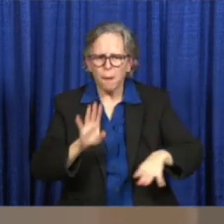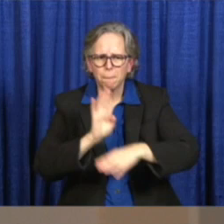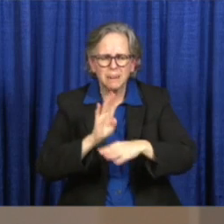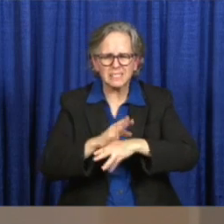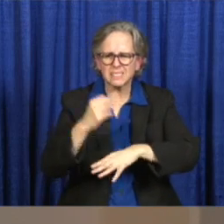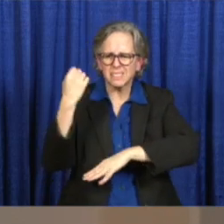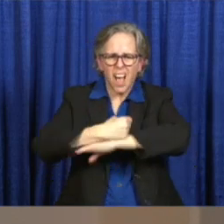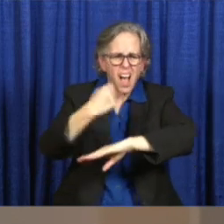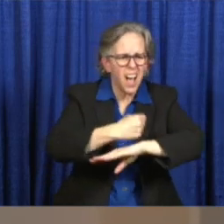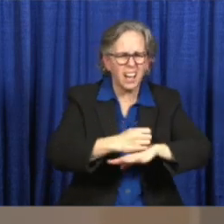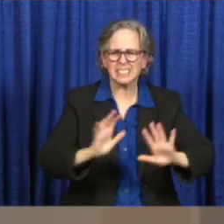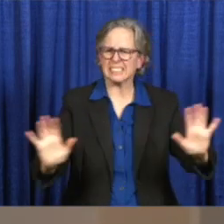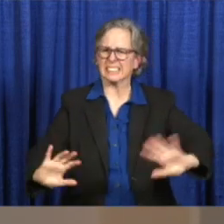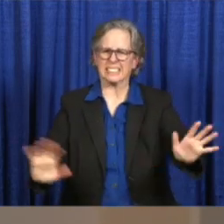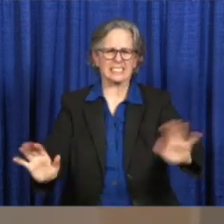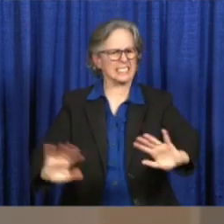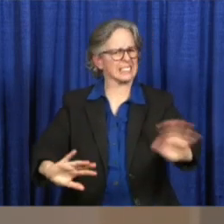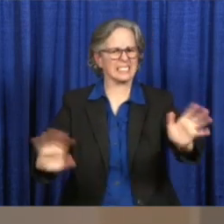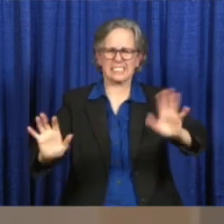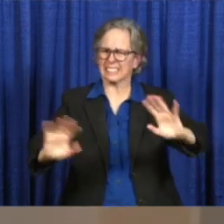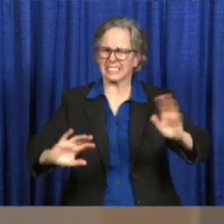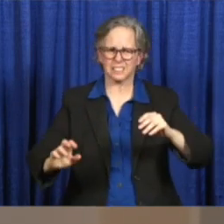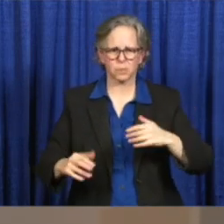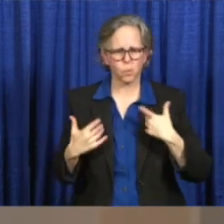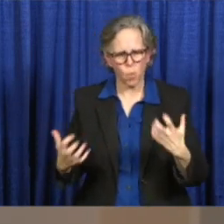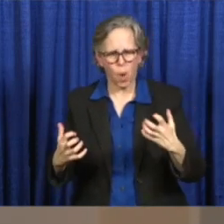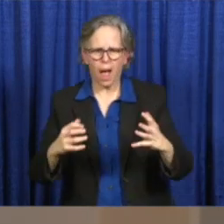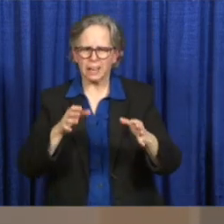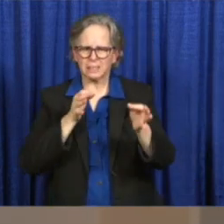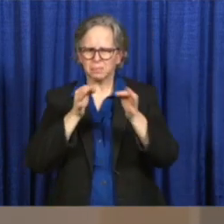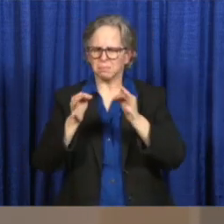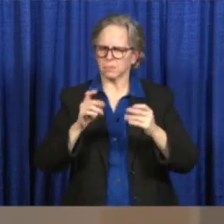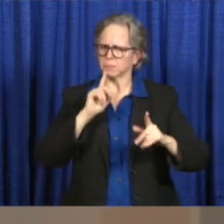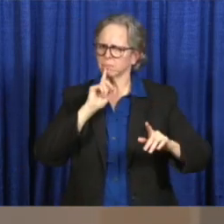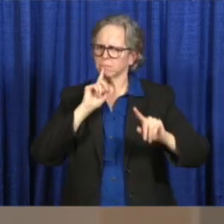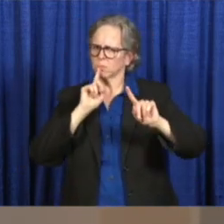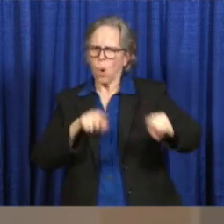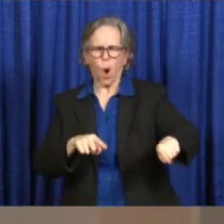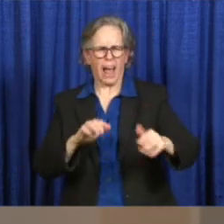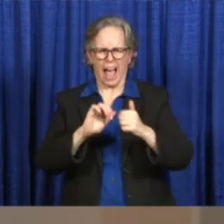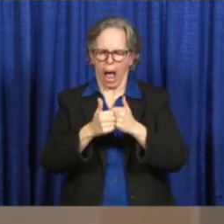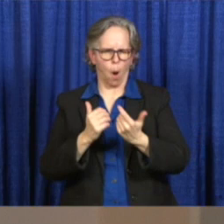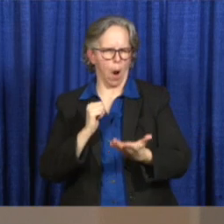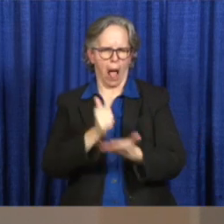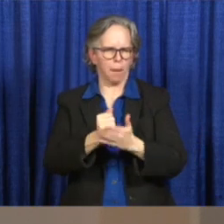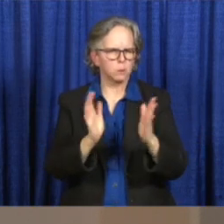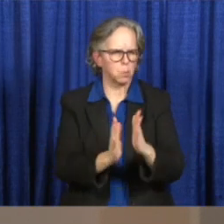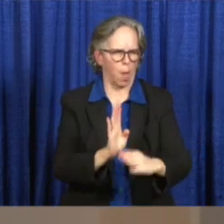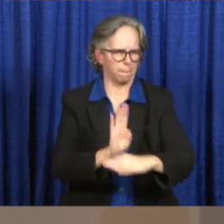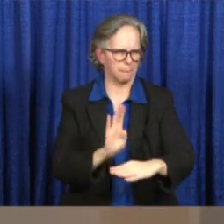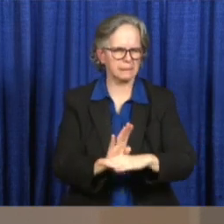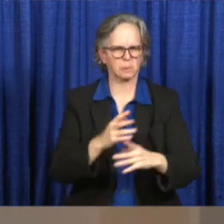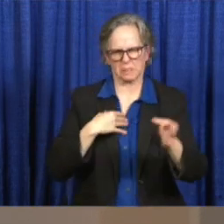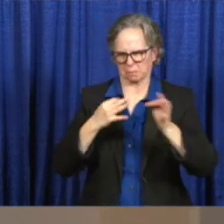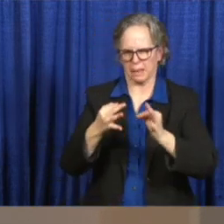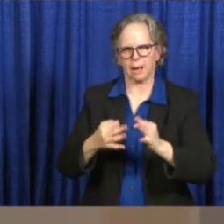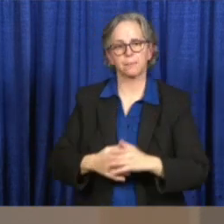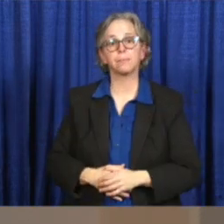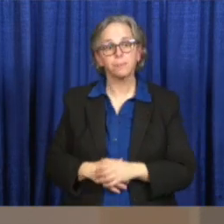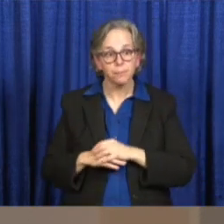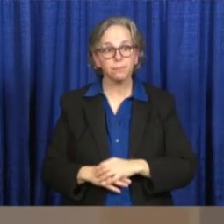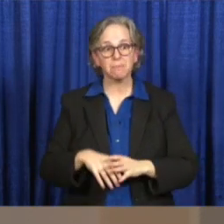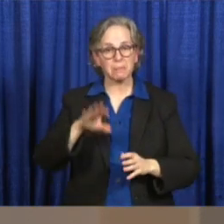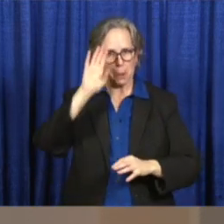business landscape, and I want to explain how this is all connected. You know that a while ago, the federal